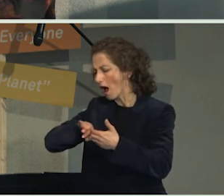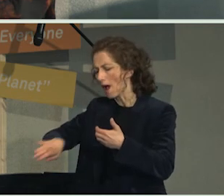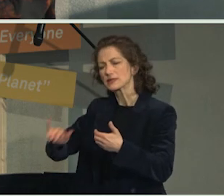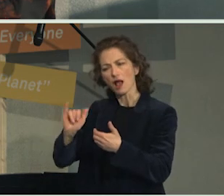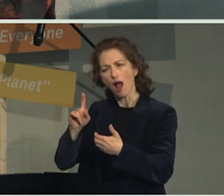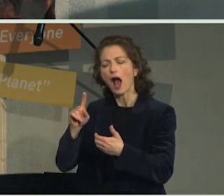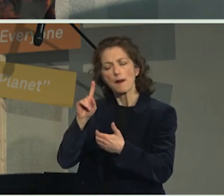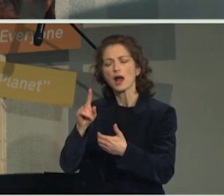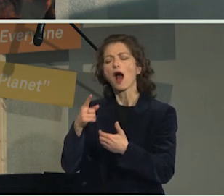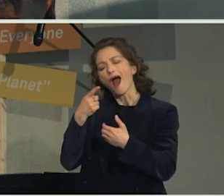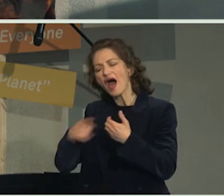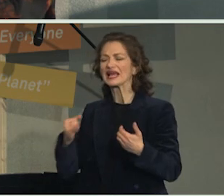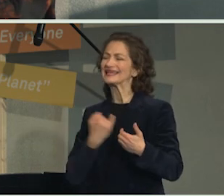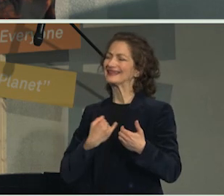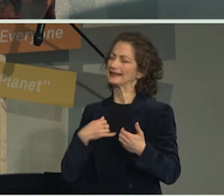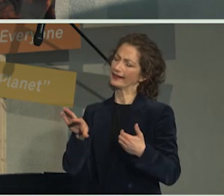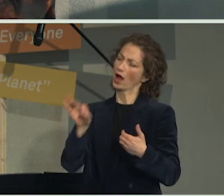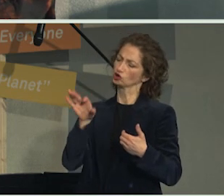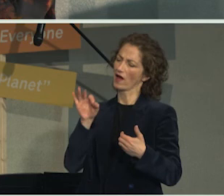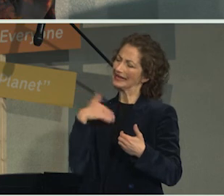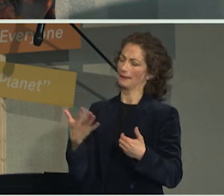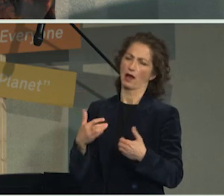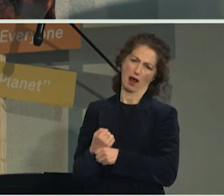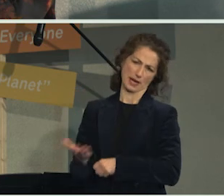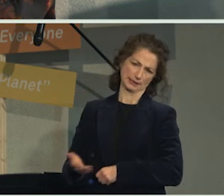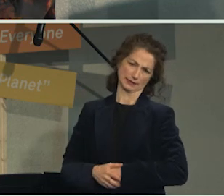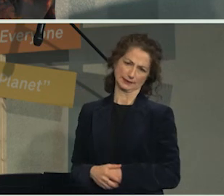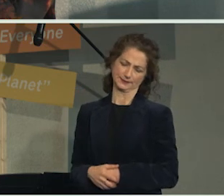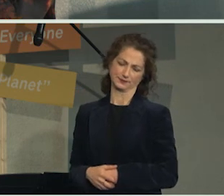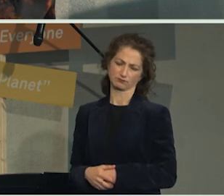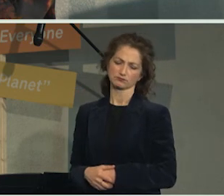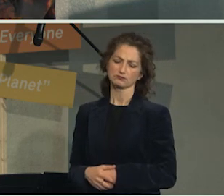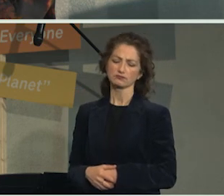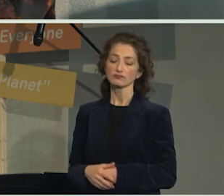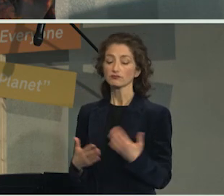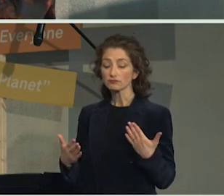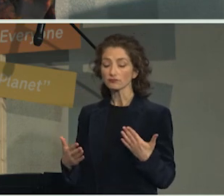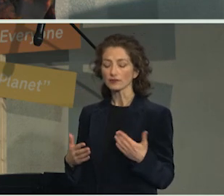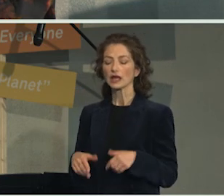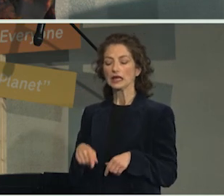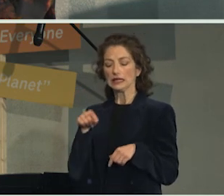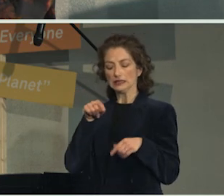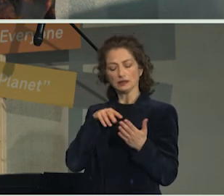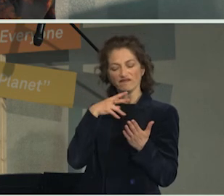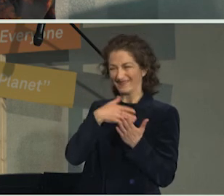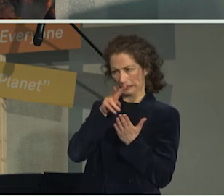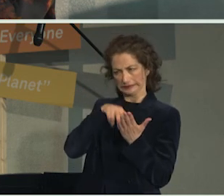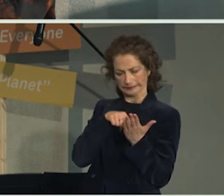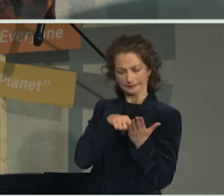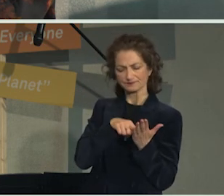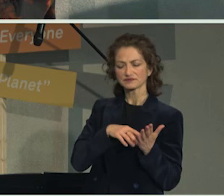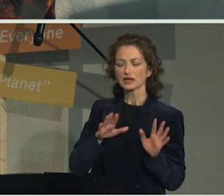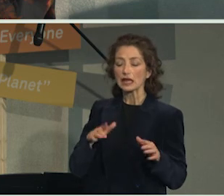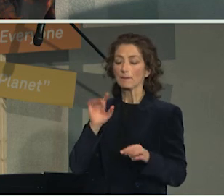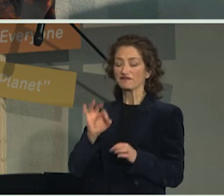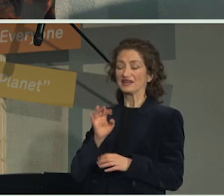on hiring other identities. When asked how the IBF would intend to treat applications